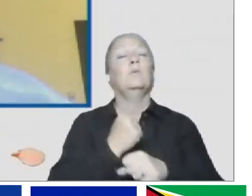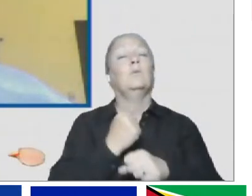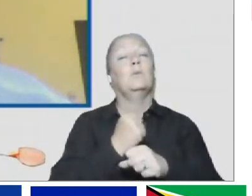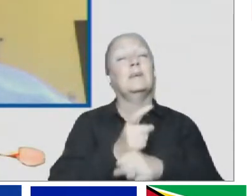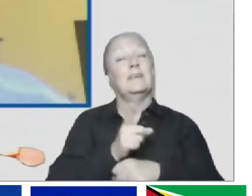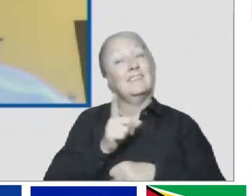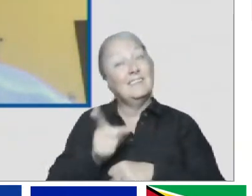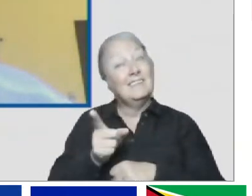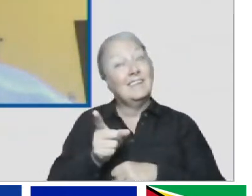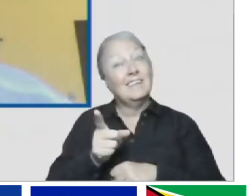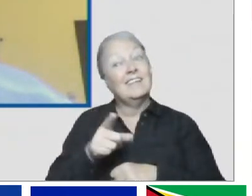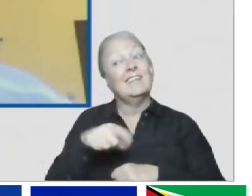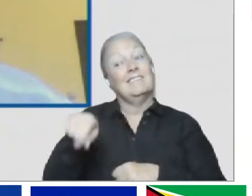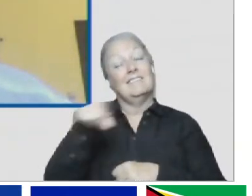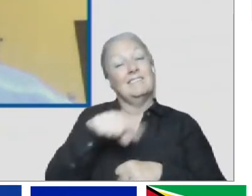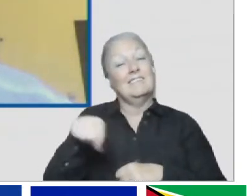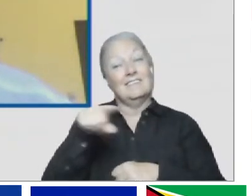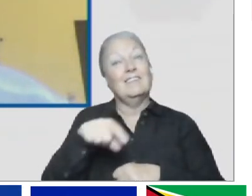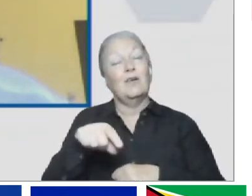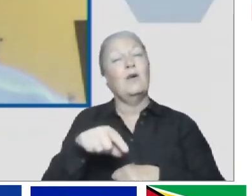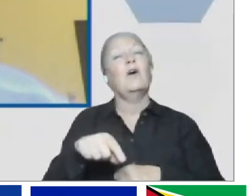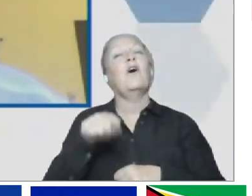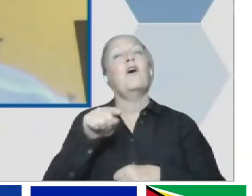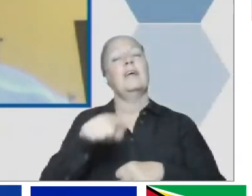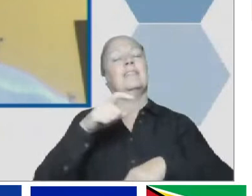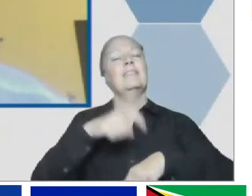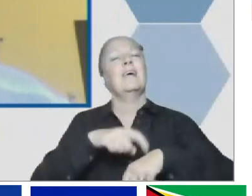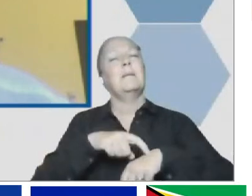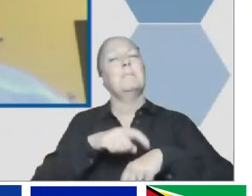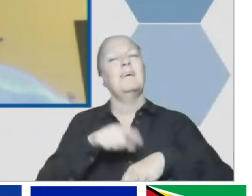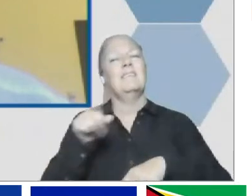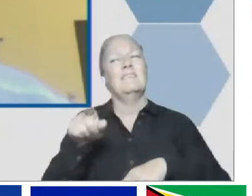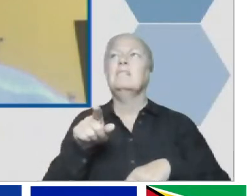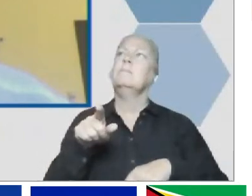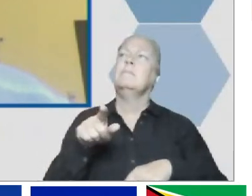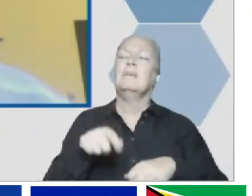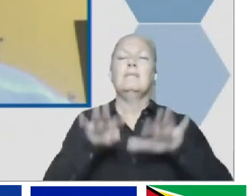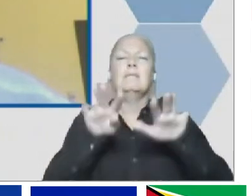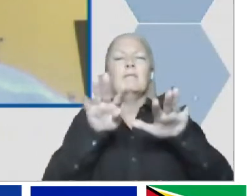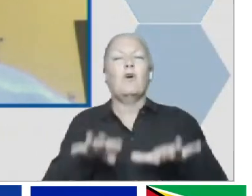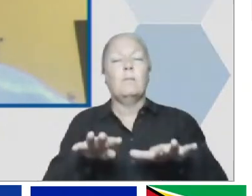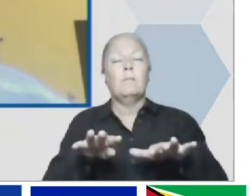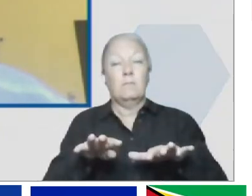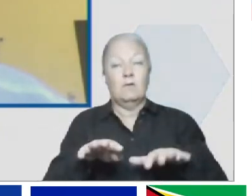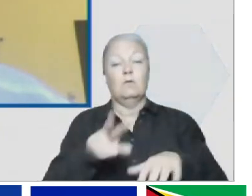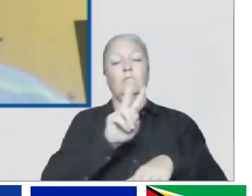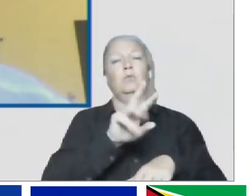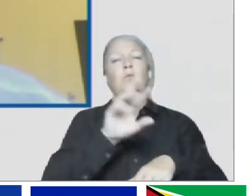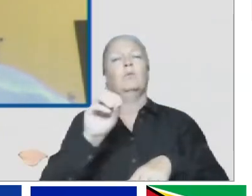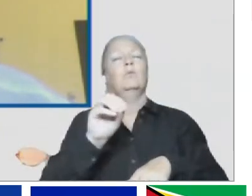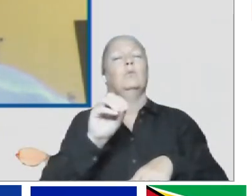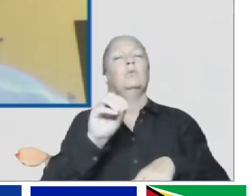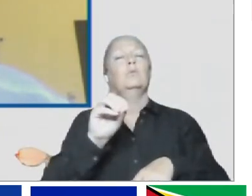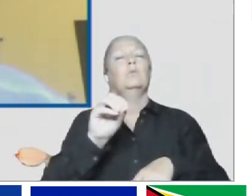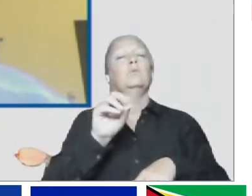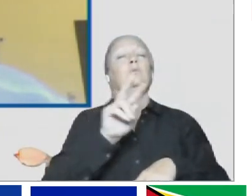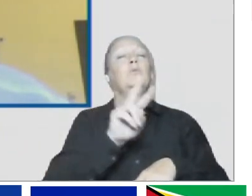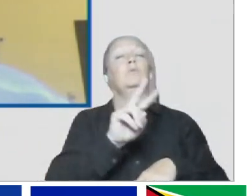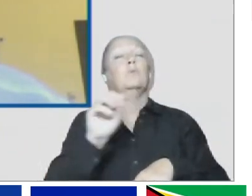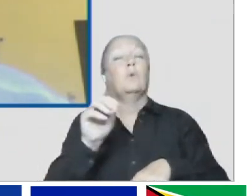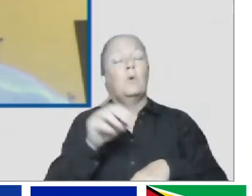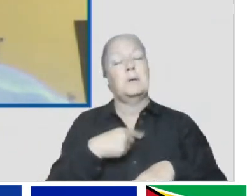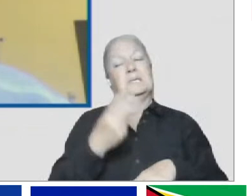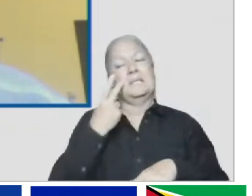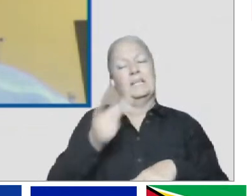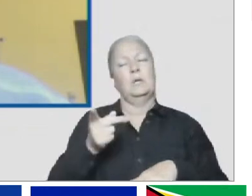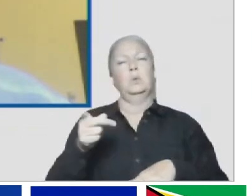beginning of the pandemic up till October last year, and could see the professionalism which was introduced into the topic in